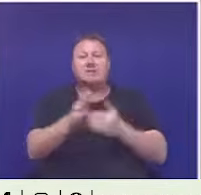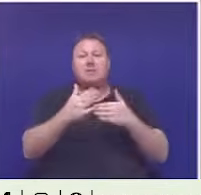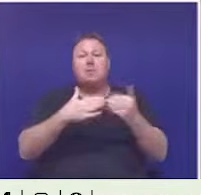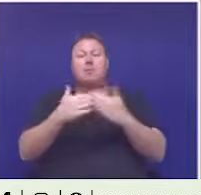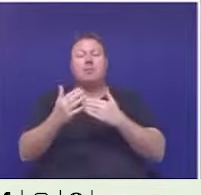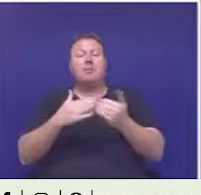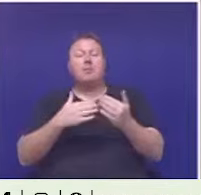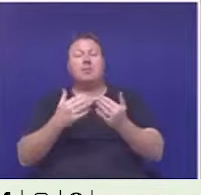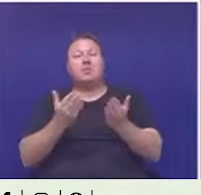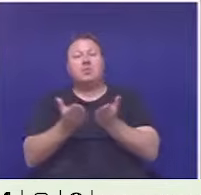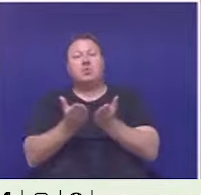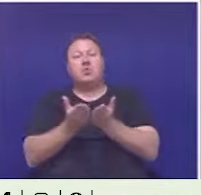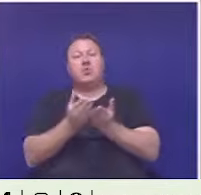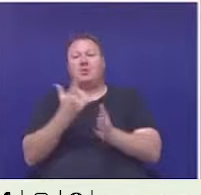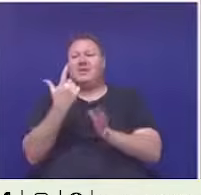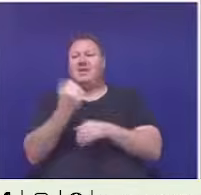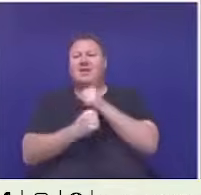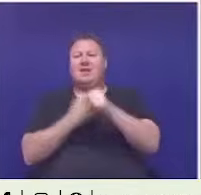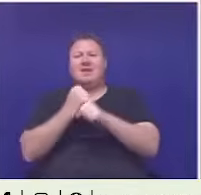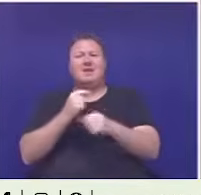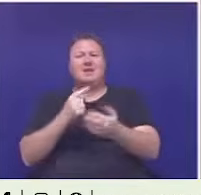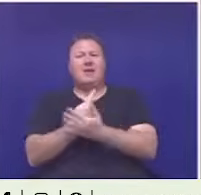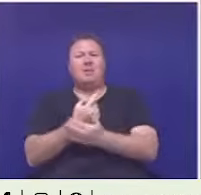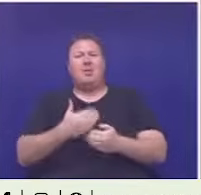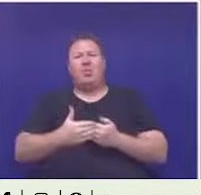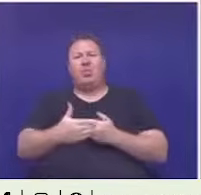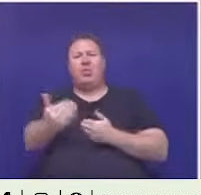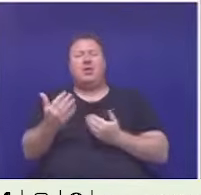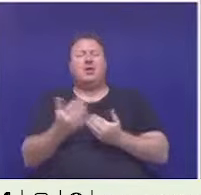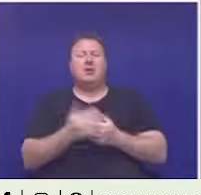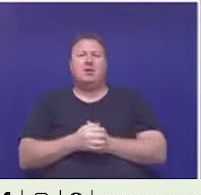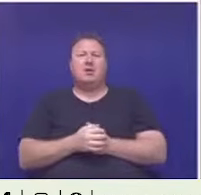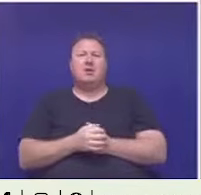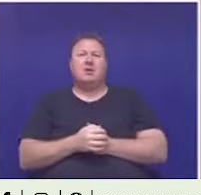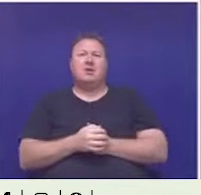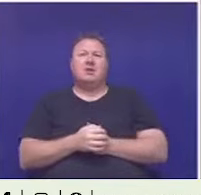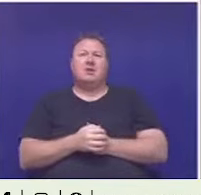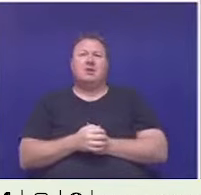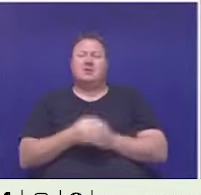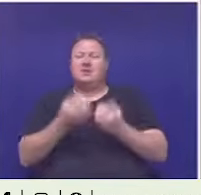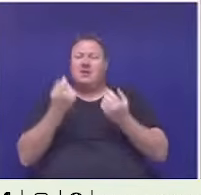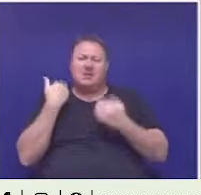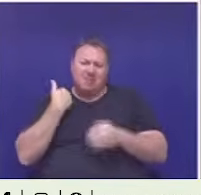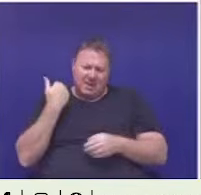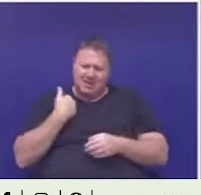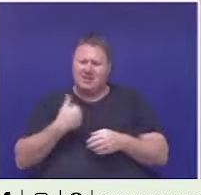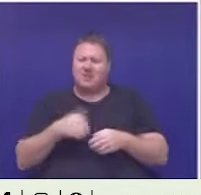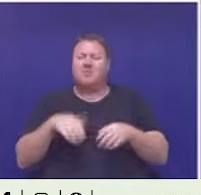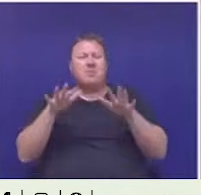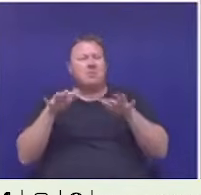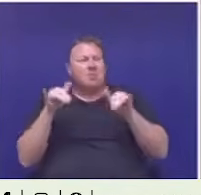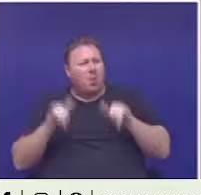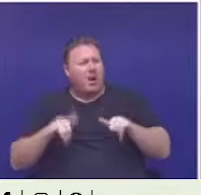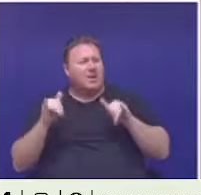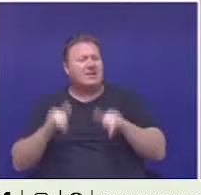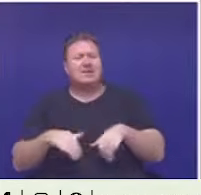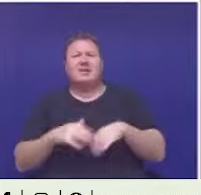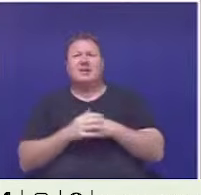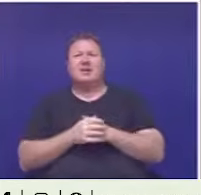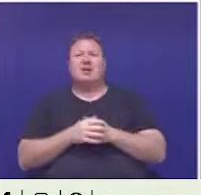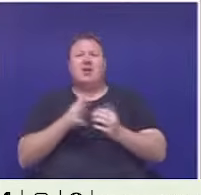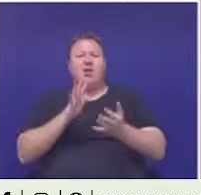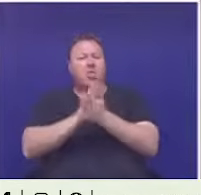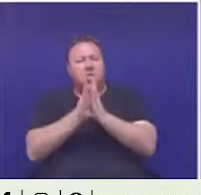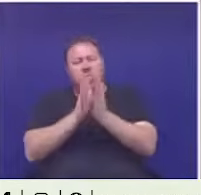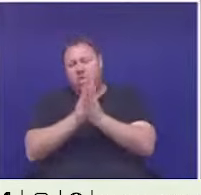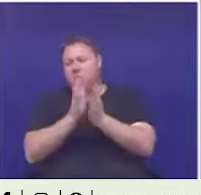school and it takes 7 years. Because the overruns, it costs the state money and people are waiting and it gets